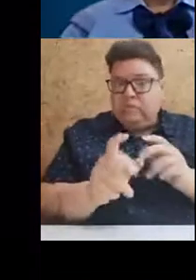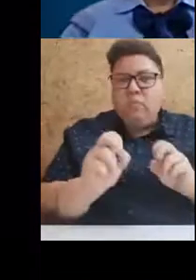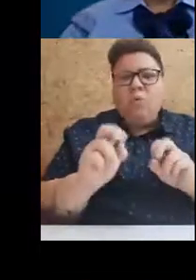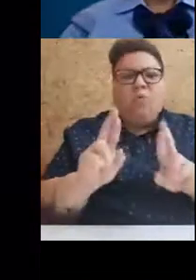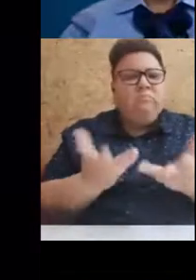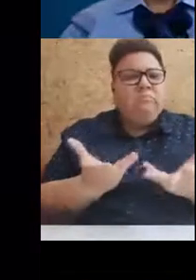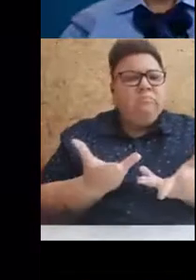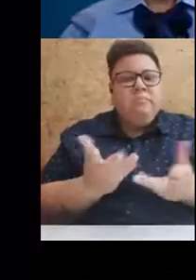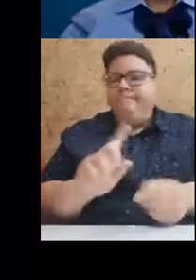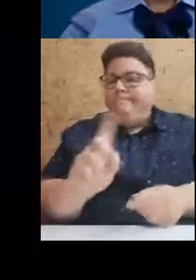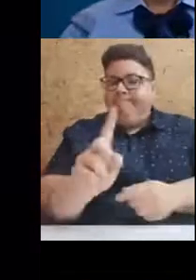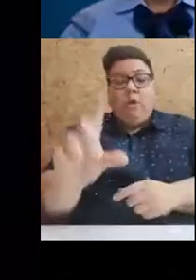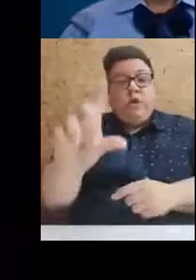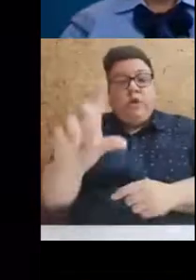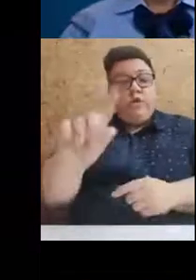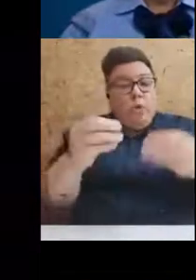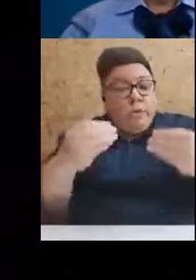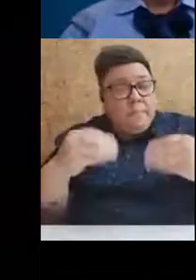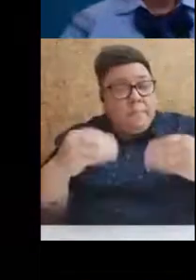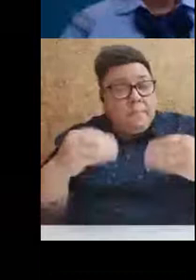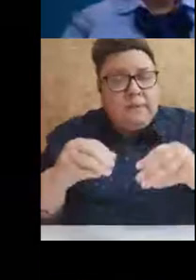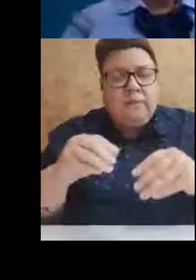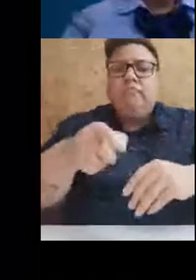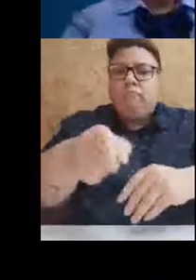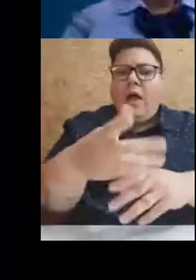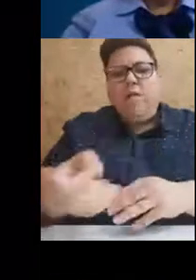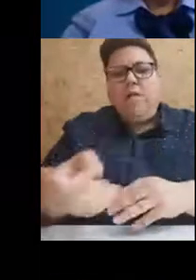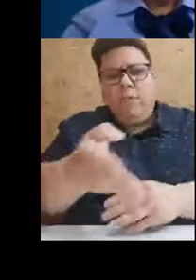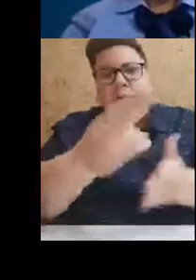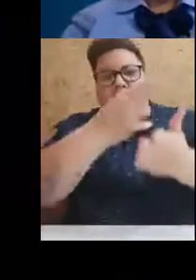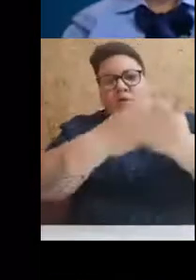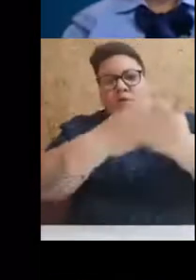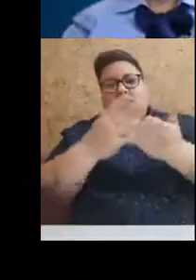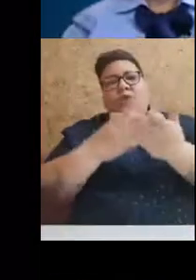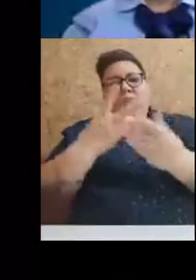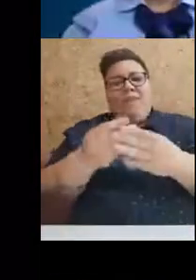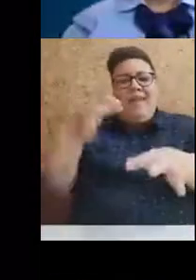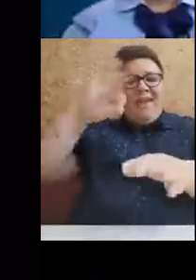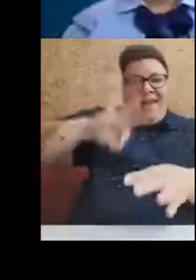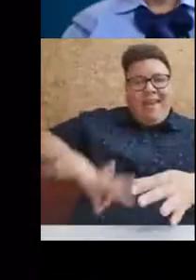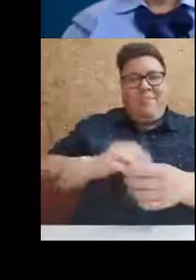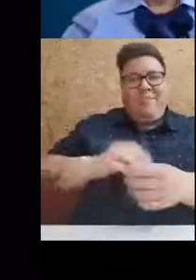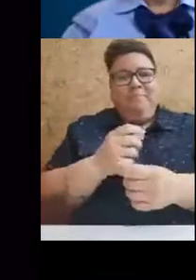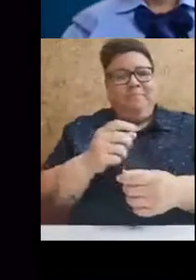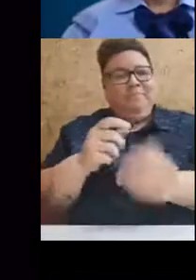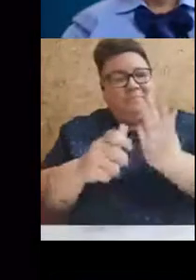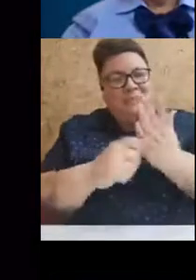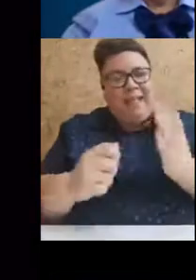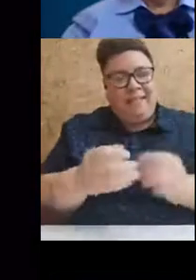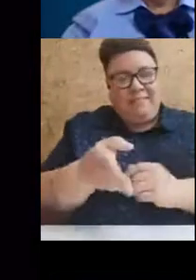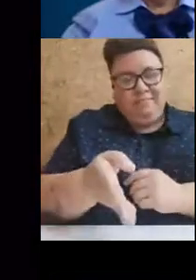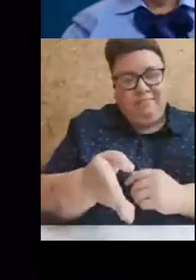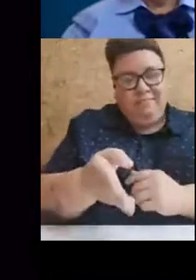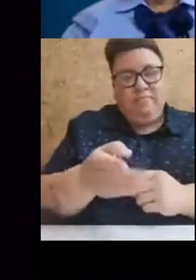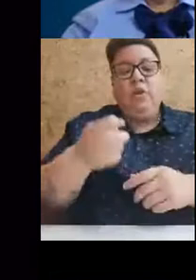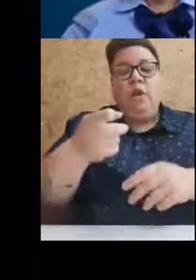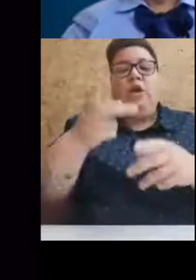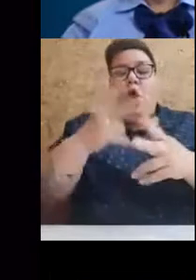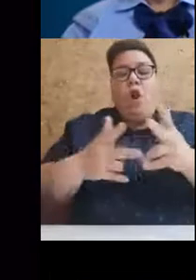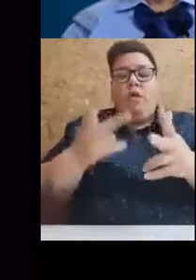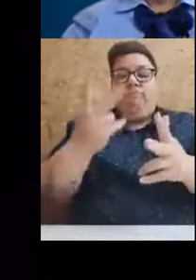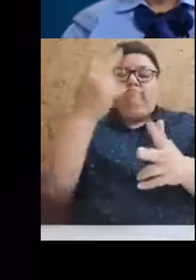business corporation tax, you are already registered for income tax at SARS. This is just another vehicle that you drive with. So